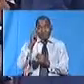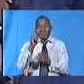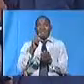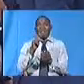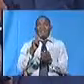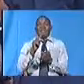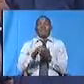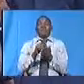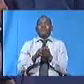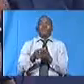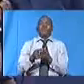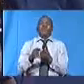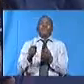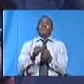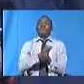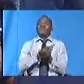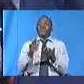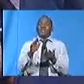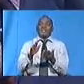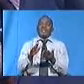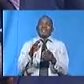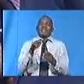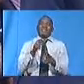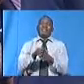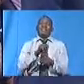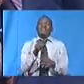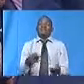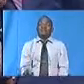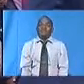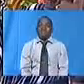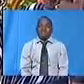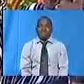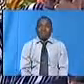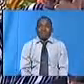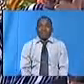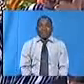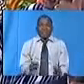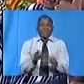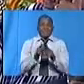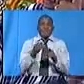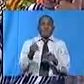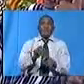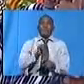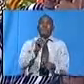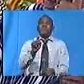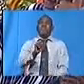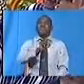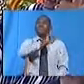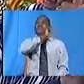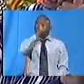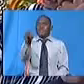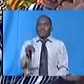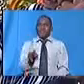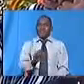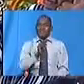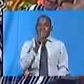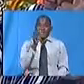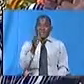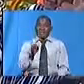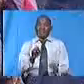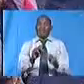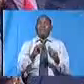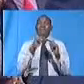to undermine the credibility of the elections? My Lord, and then the big question, if they